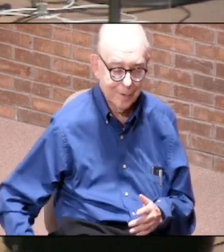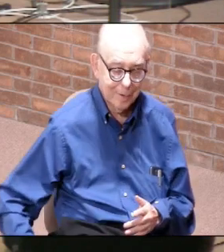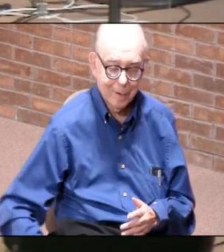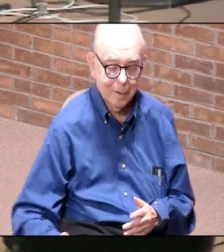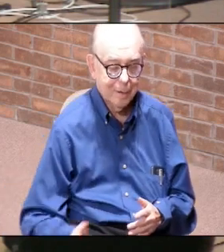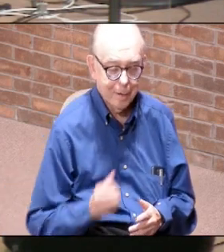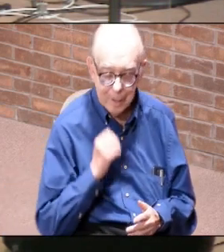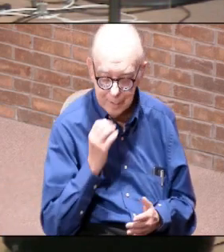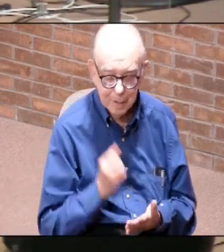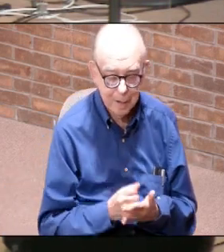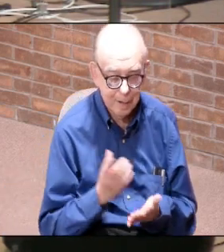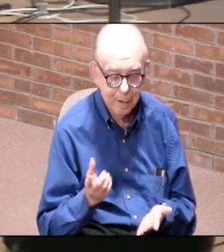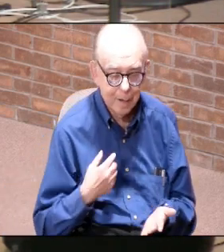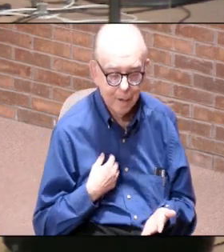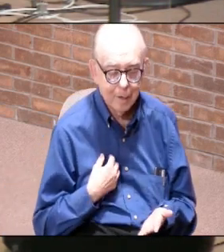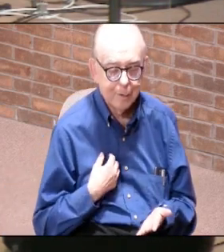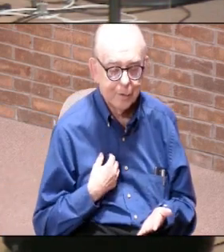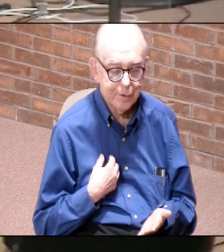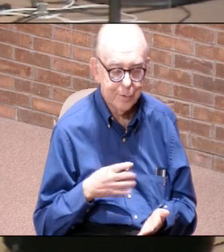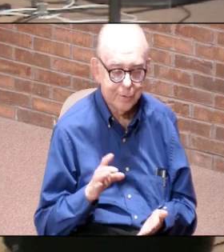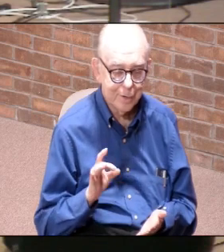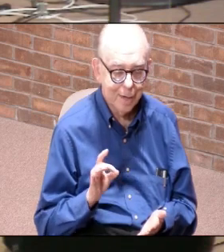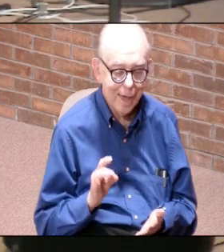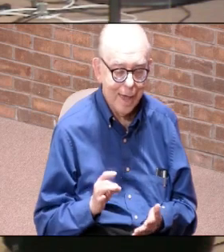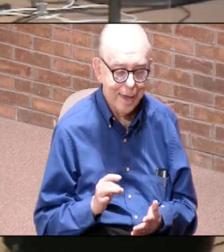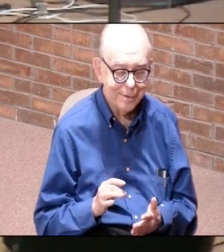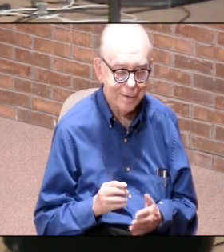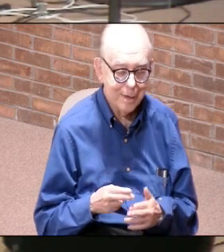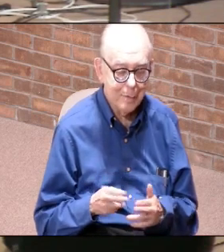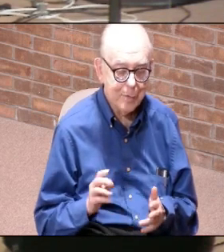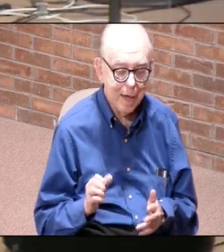But it doesn't help when you only use an 8-pound ball,